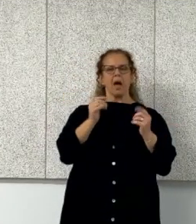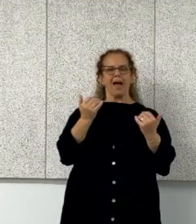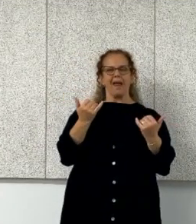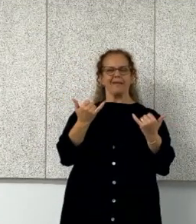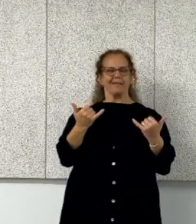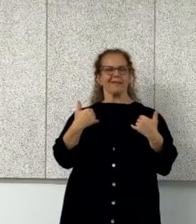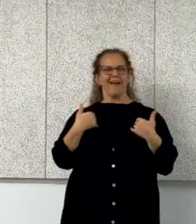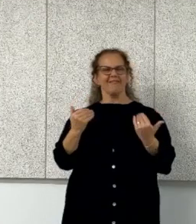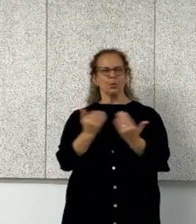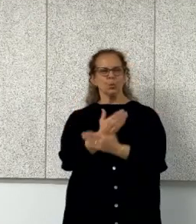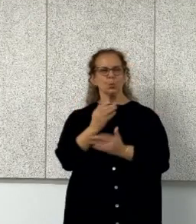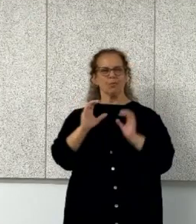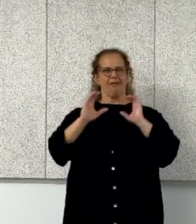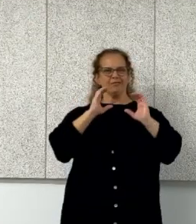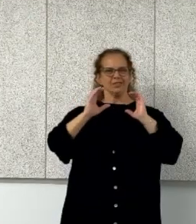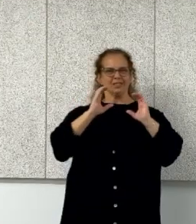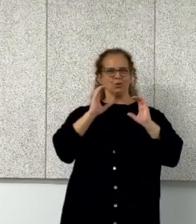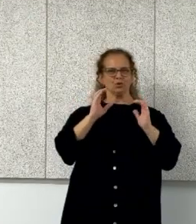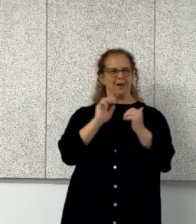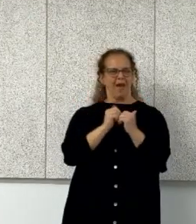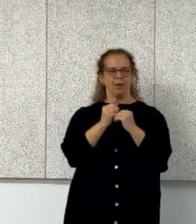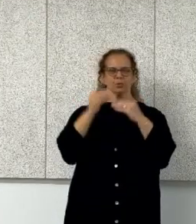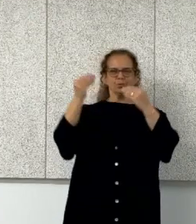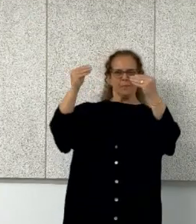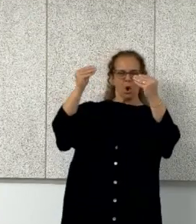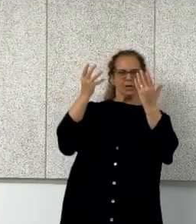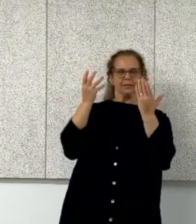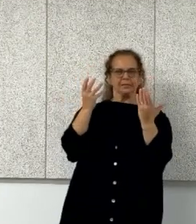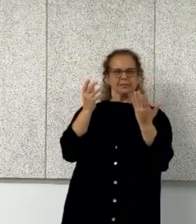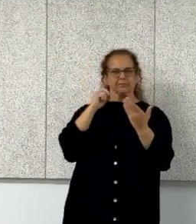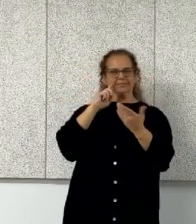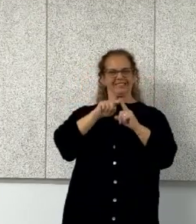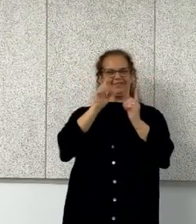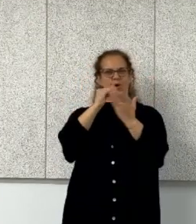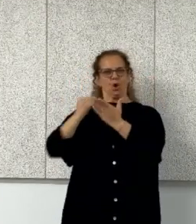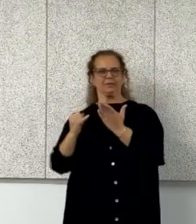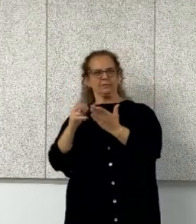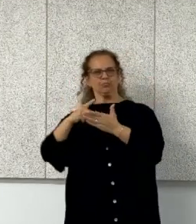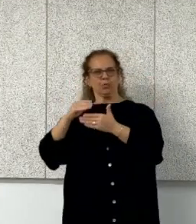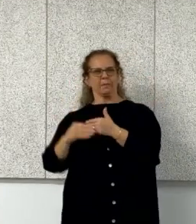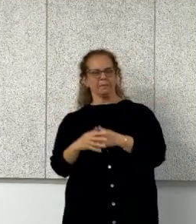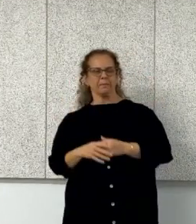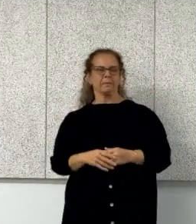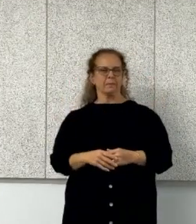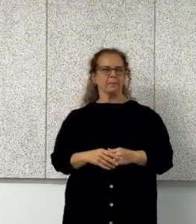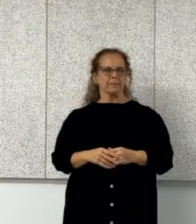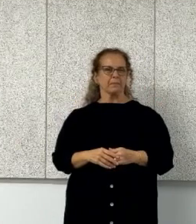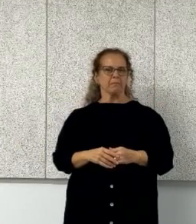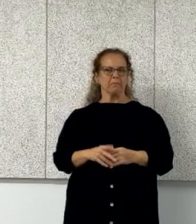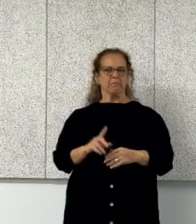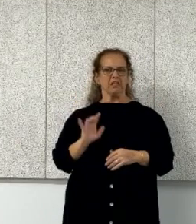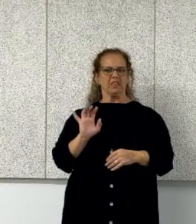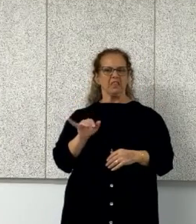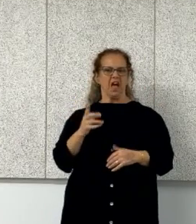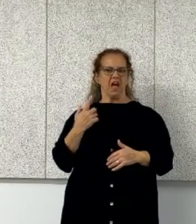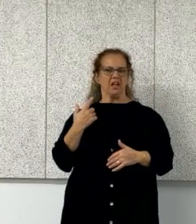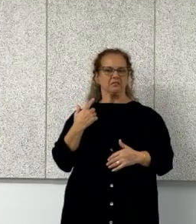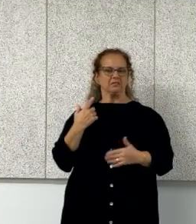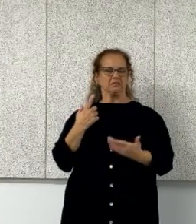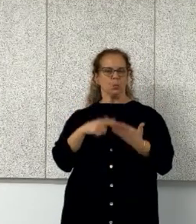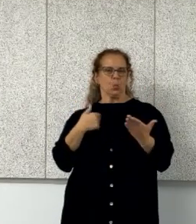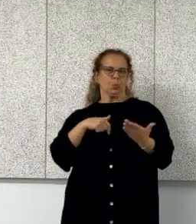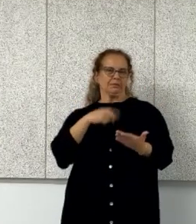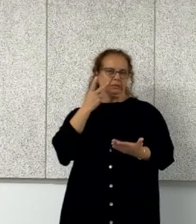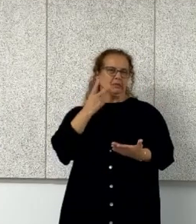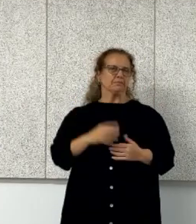conversation between marketing and audiences and artistic programming, which I hope we'll talk a lot more about today. Mm-hmm. But that's really what we're